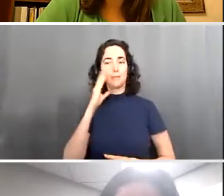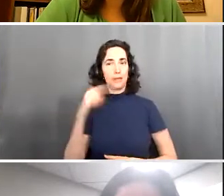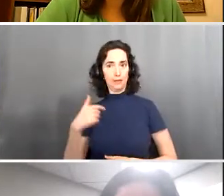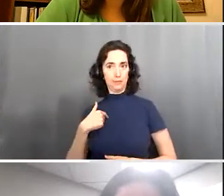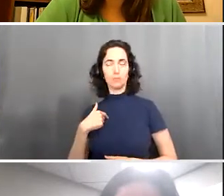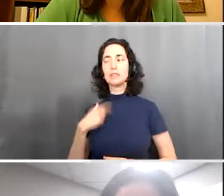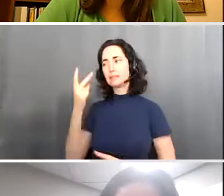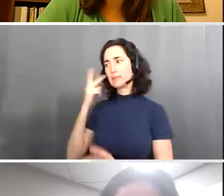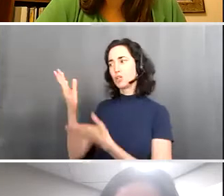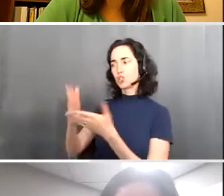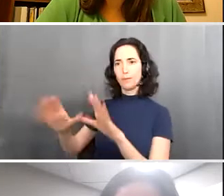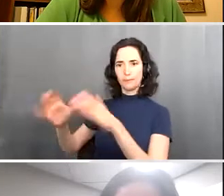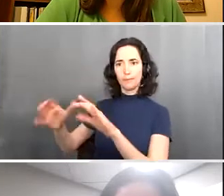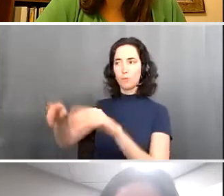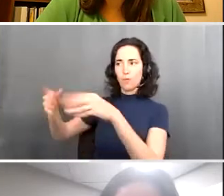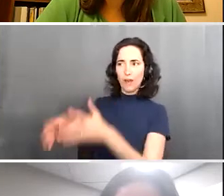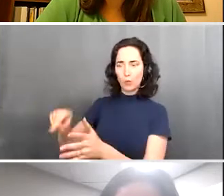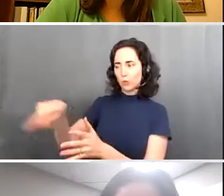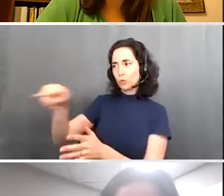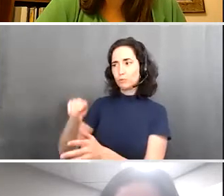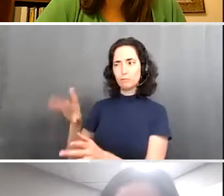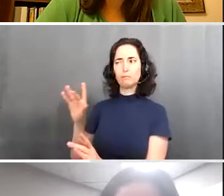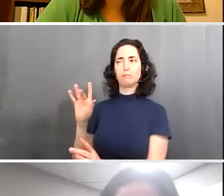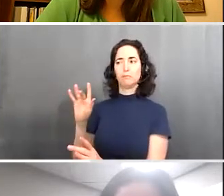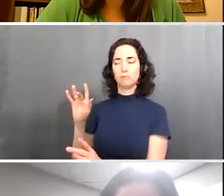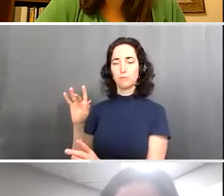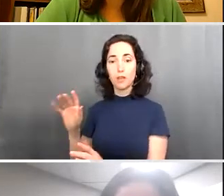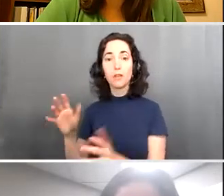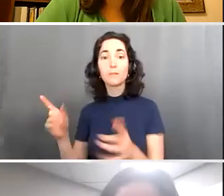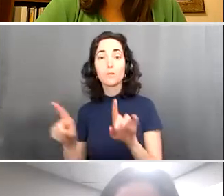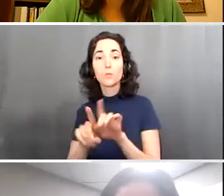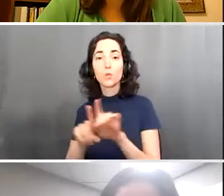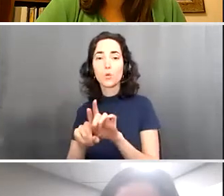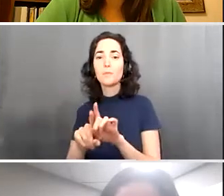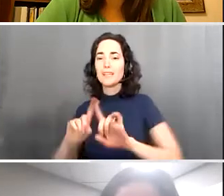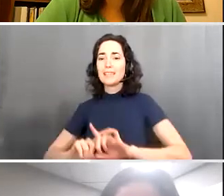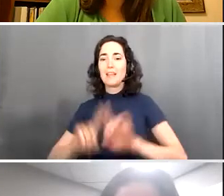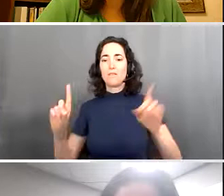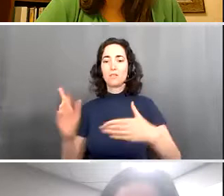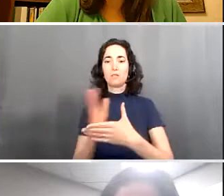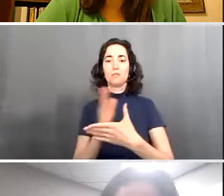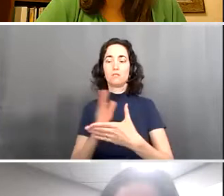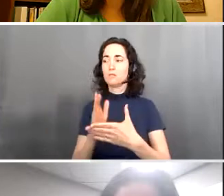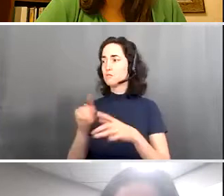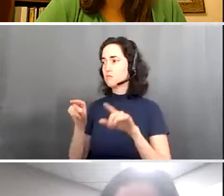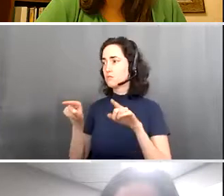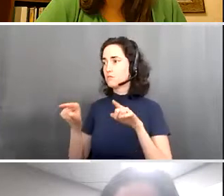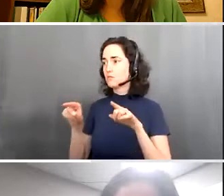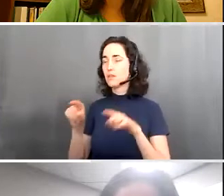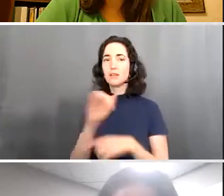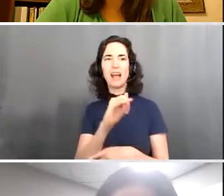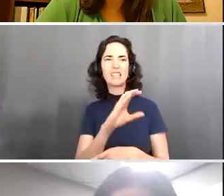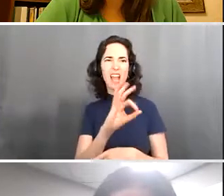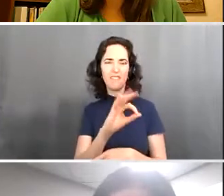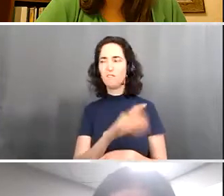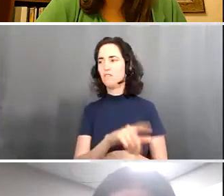So, and as far as the difference between one or the other, the ICFs and things like